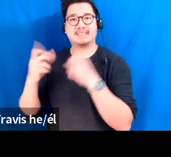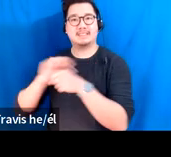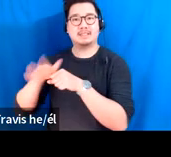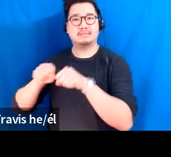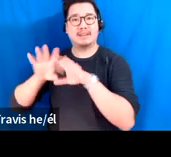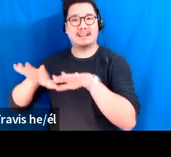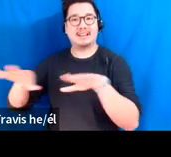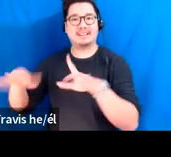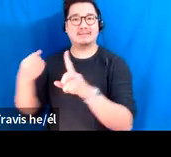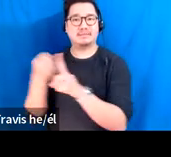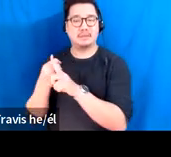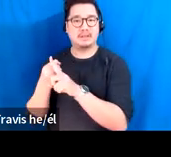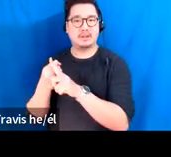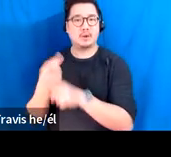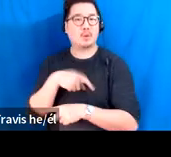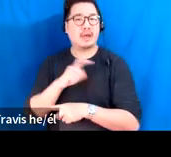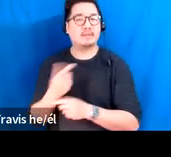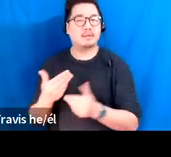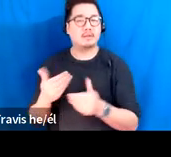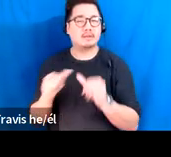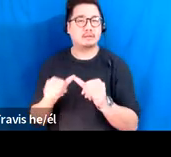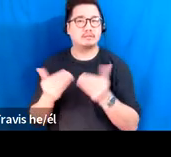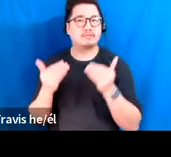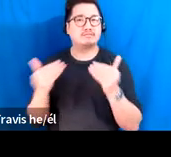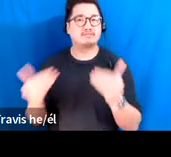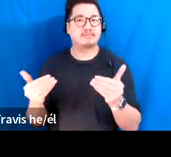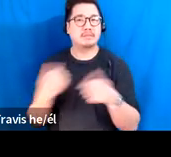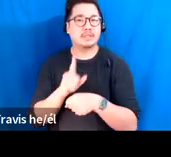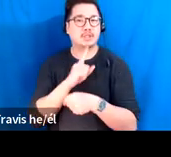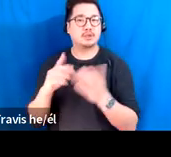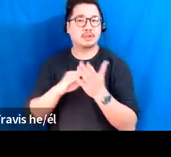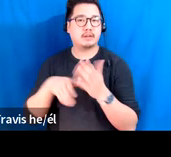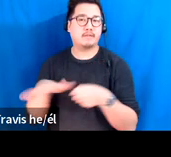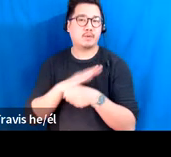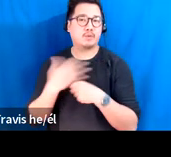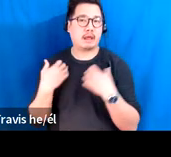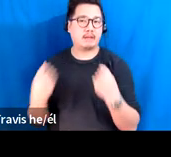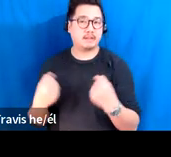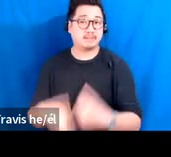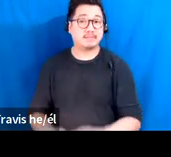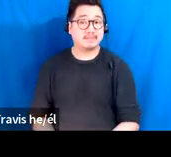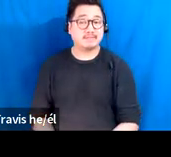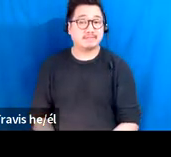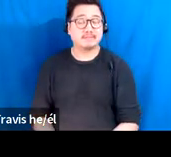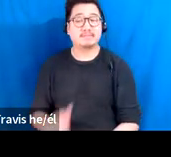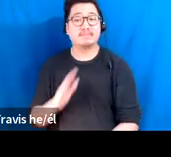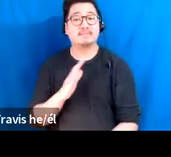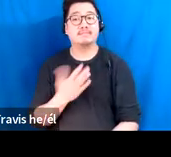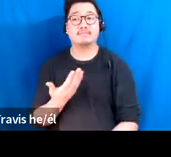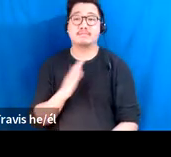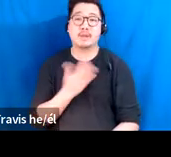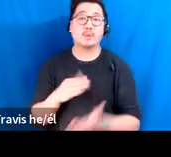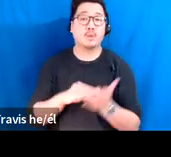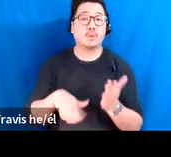we know we have to move and to move boldly for our students to recover fully our students and parents want to see